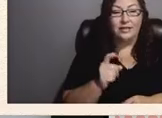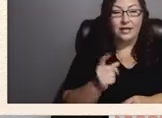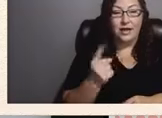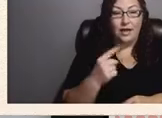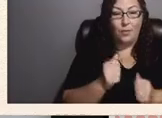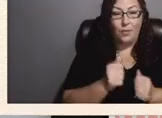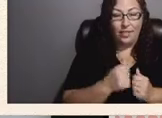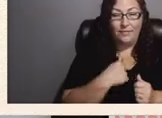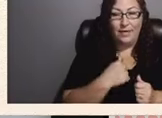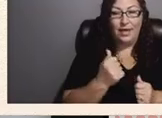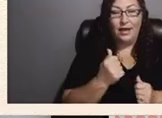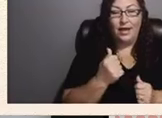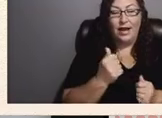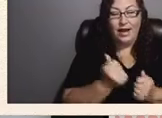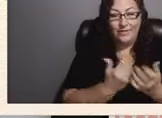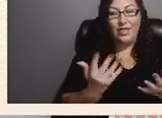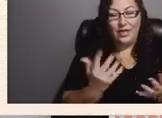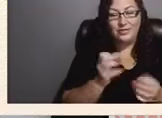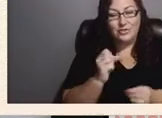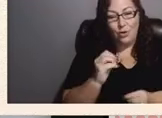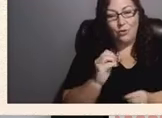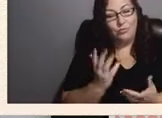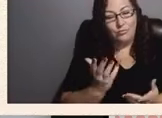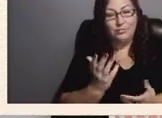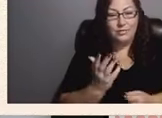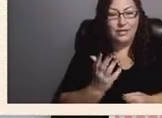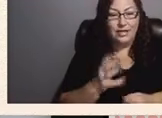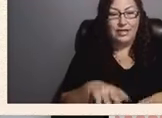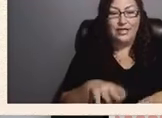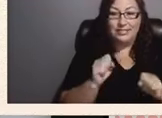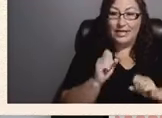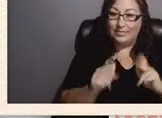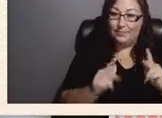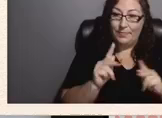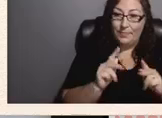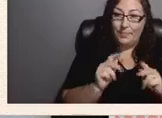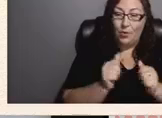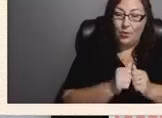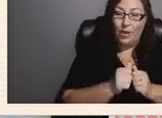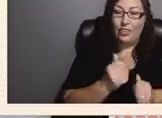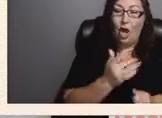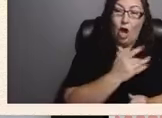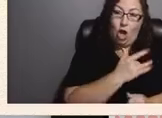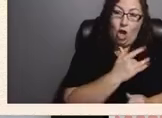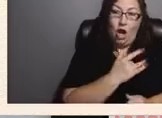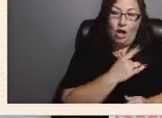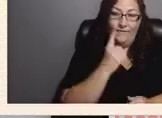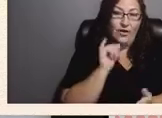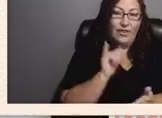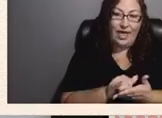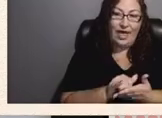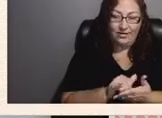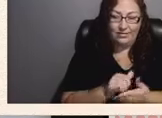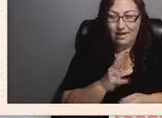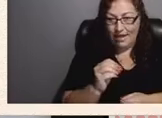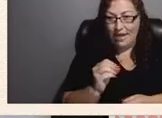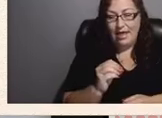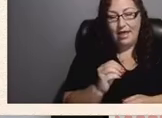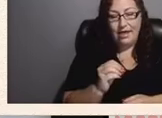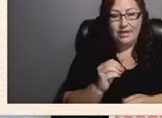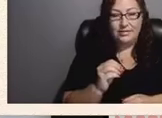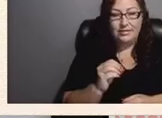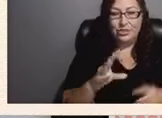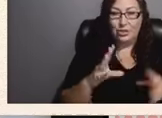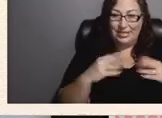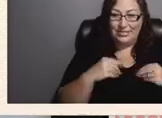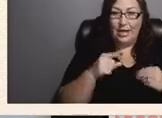everything, and so yeah, it takes people with a heart for that, and to accept you the